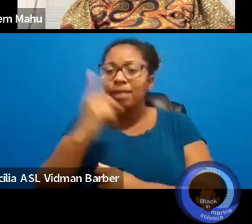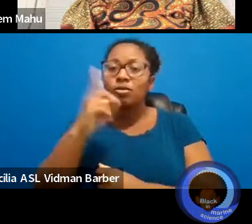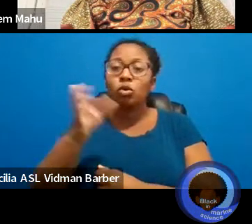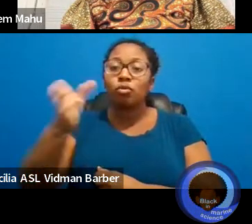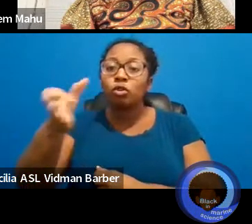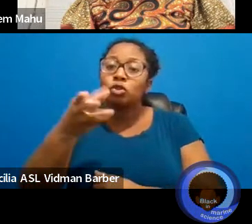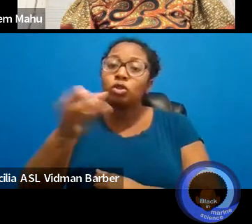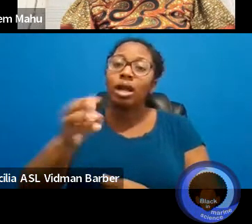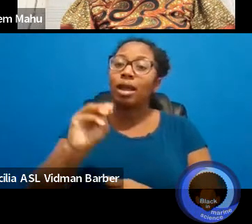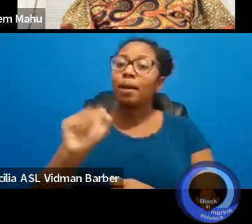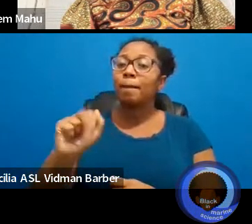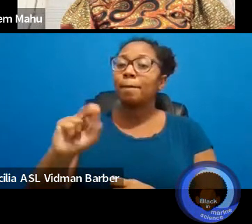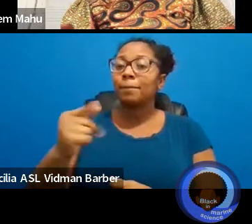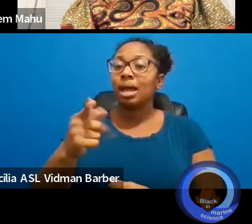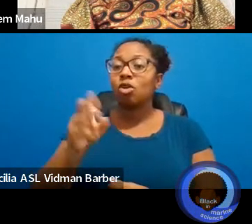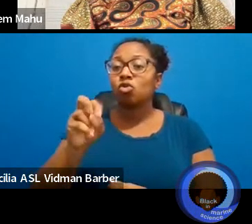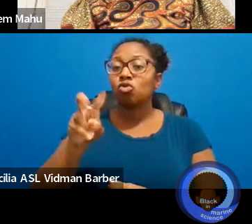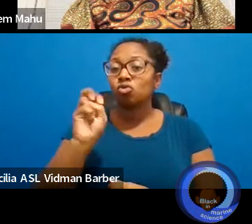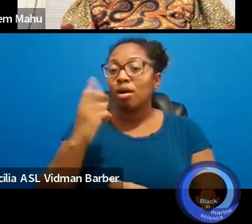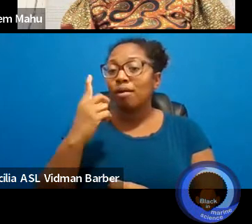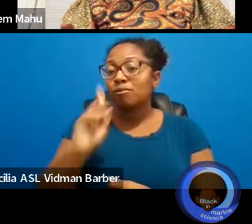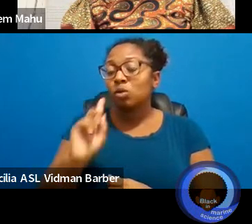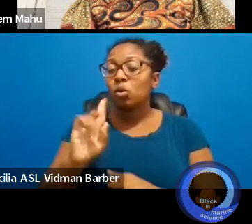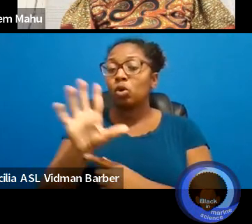as nature-based solutions to coastal